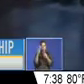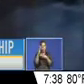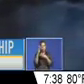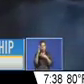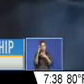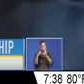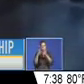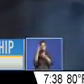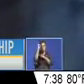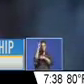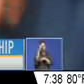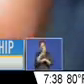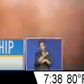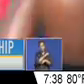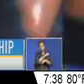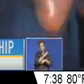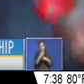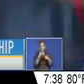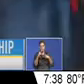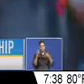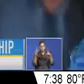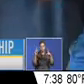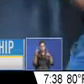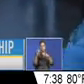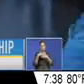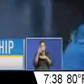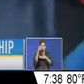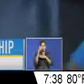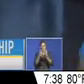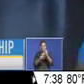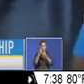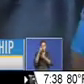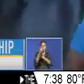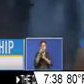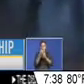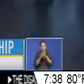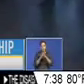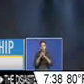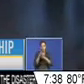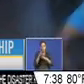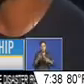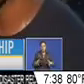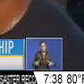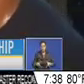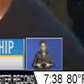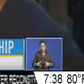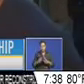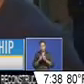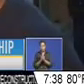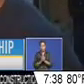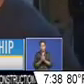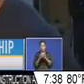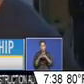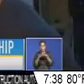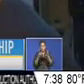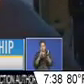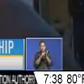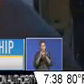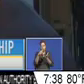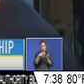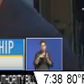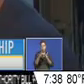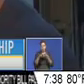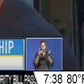Toriano Reno Johnson has a major announcement for his next fight that has major title implications. Big news for me, big news for my